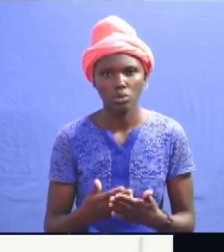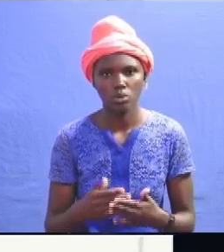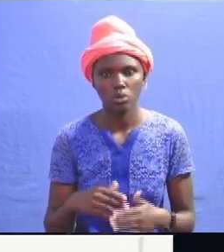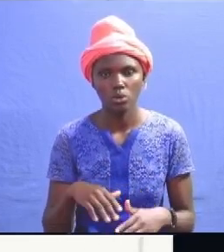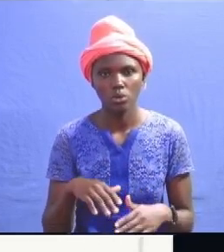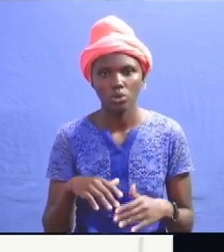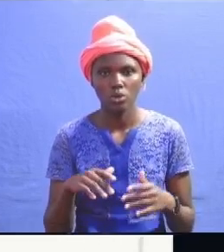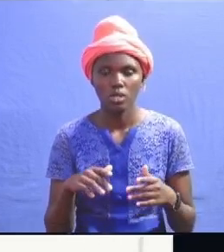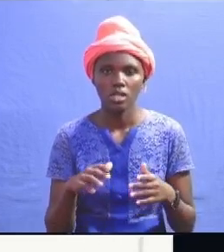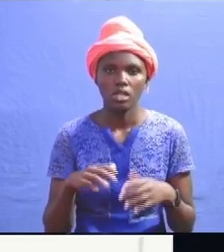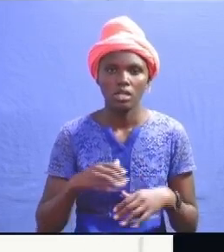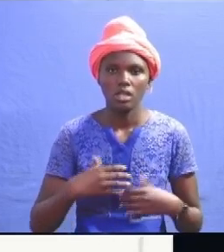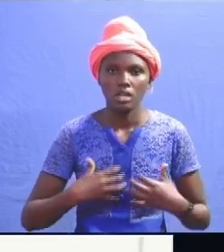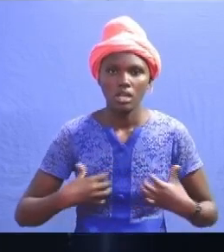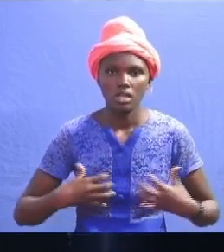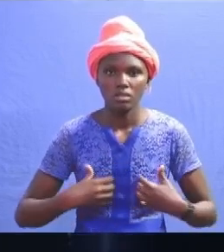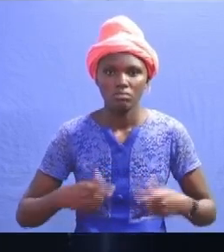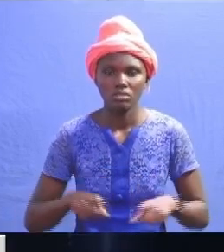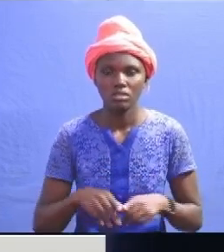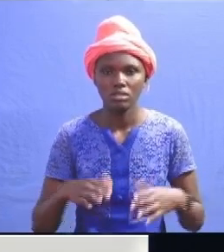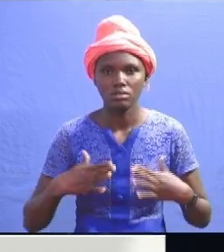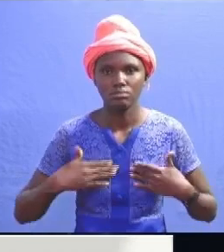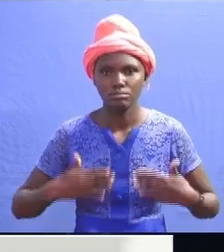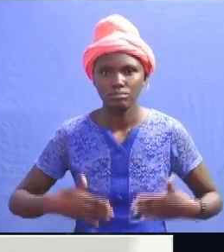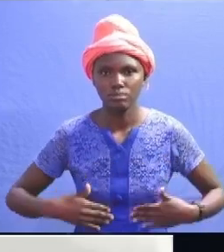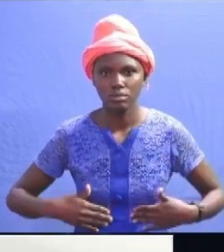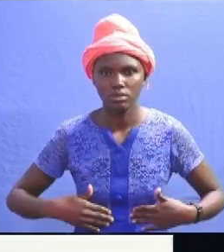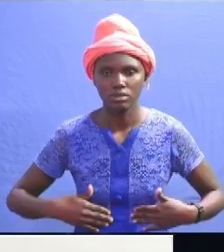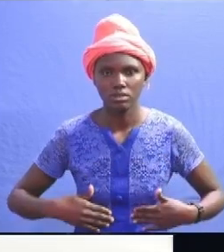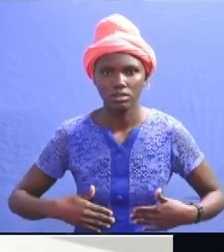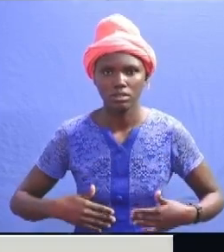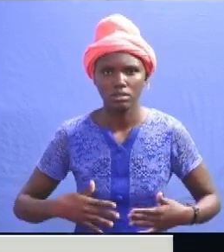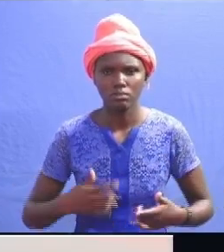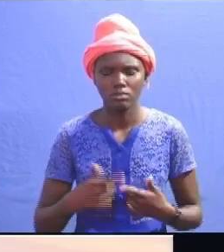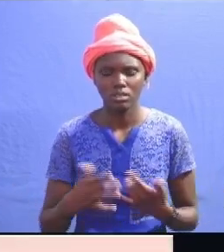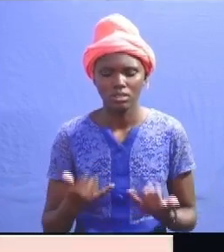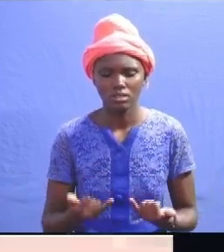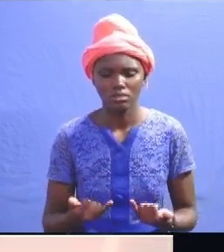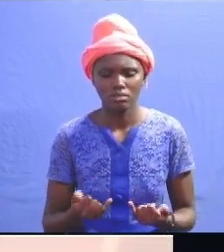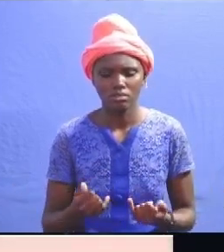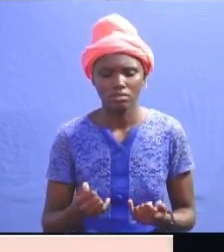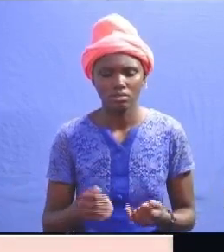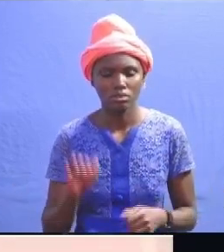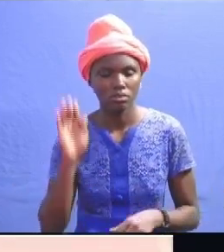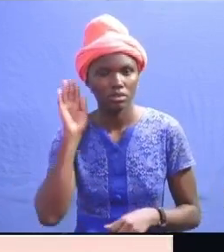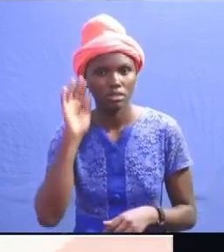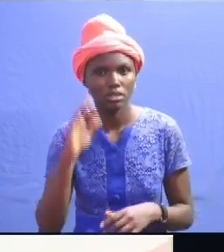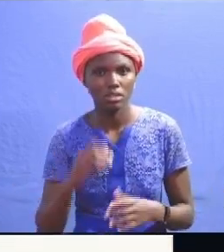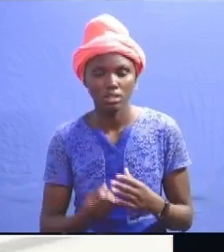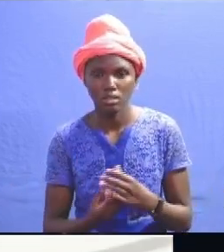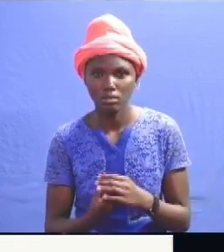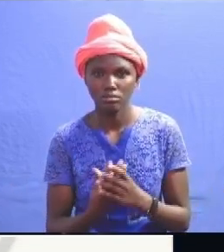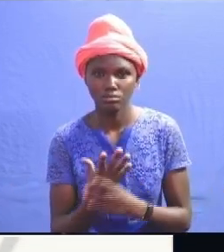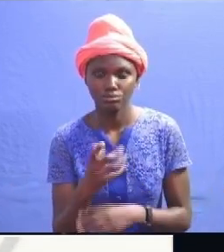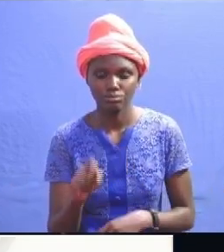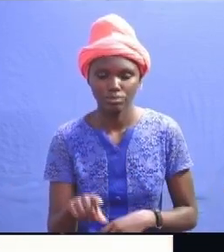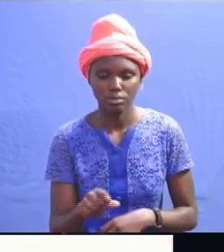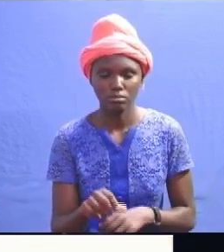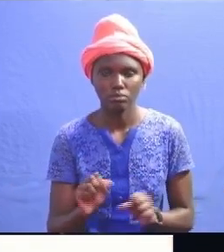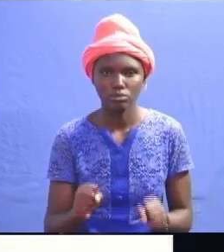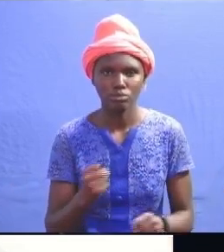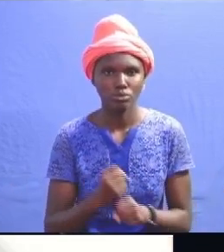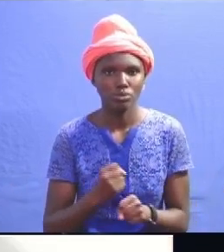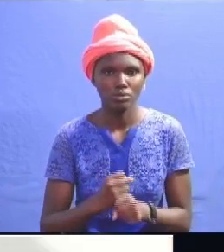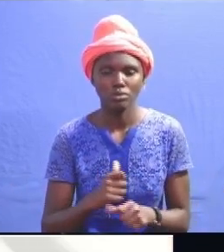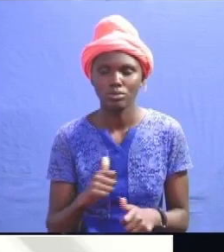mifugo, kuua mpaka binadamu. Ikawa kwamba hii mmea ni mmea ambayo unafanya vizuri sana.